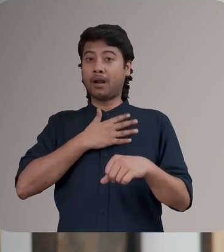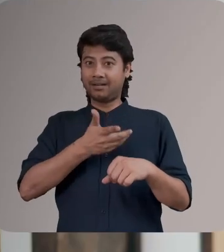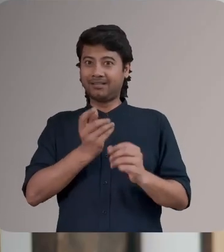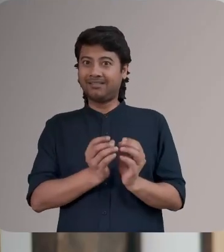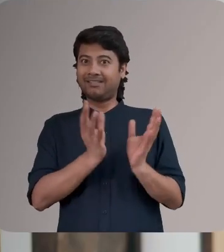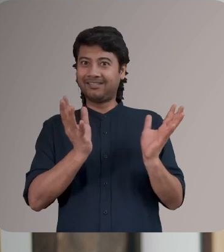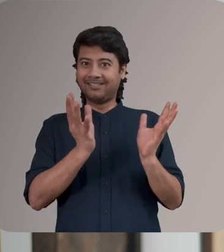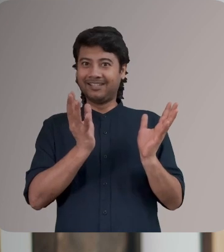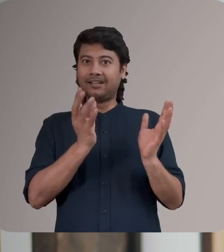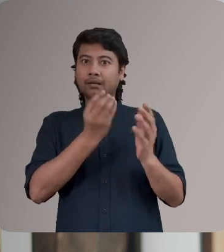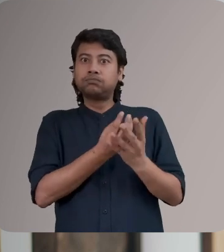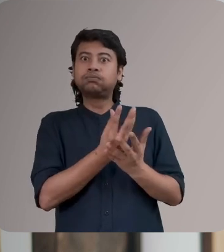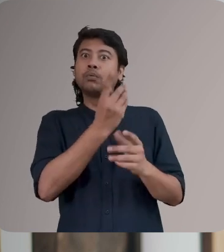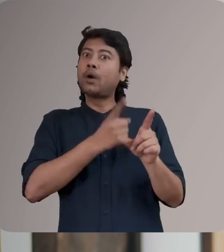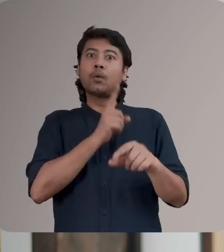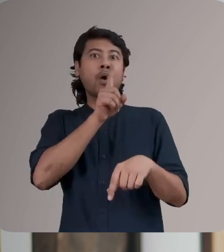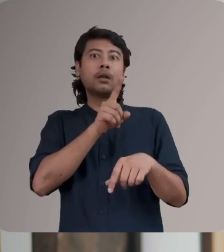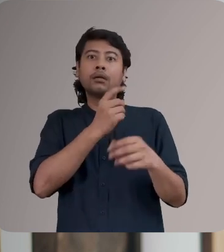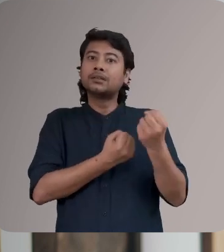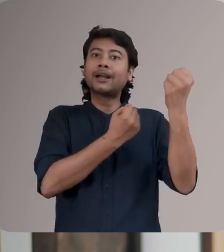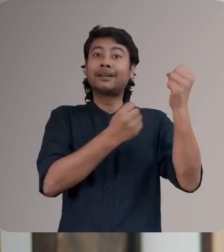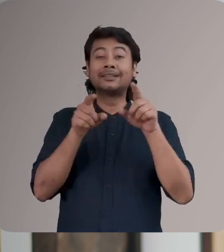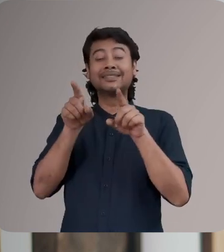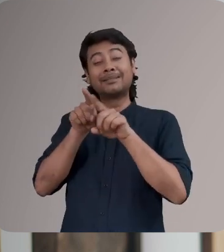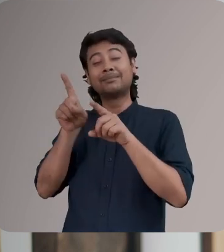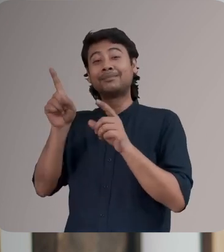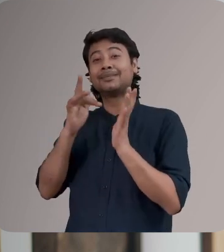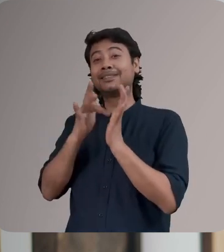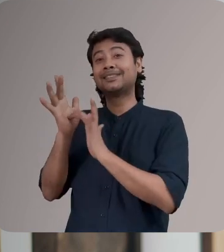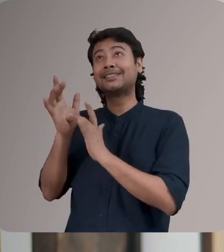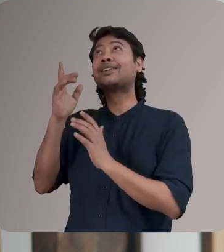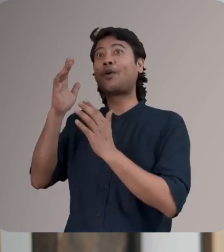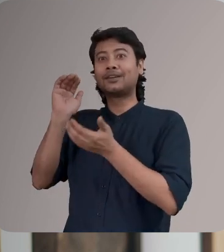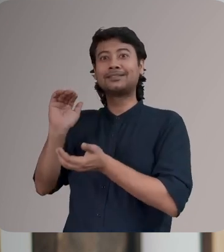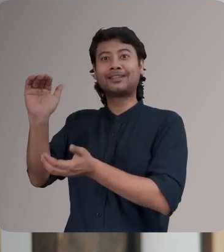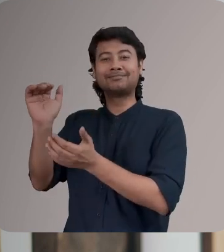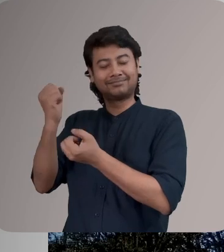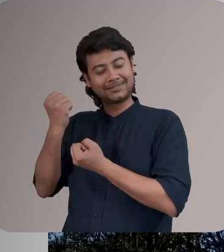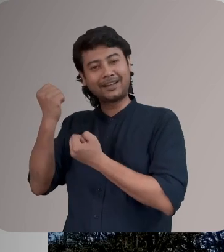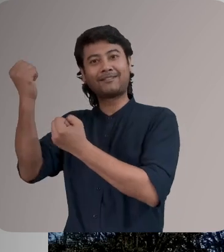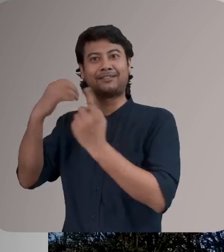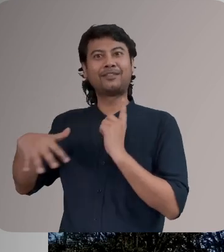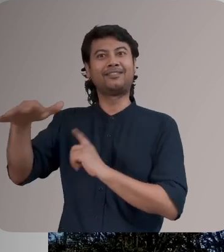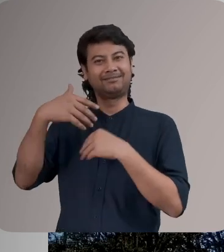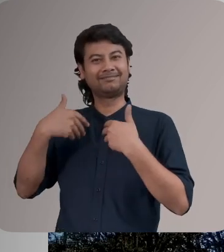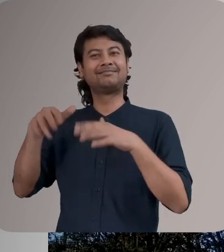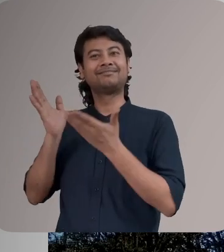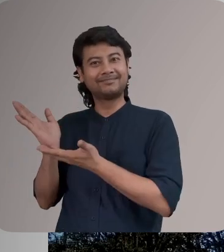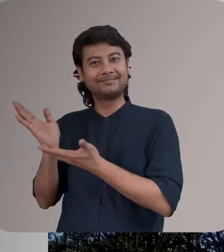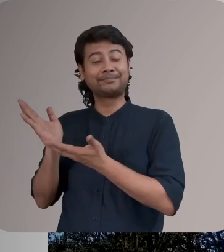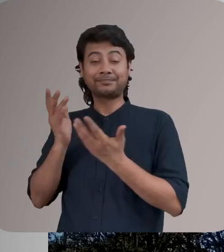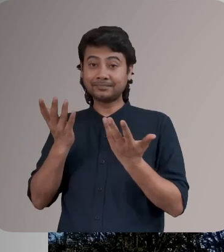as Jesus sacrificed himself on the cross, so does a pineapple give up its life for the production of one single fruit.